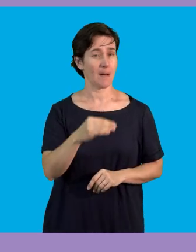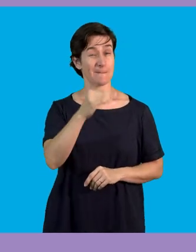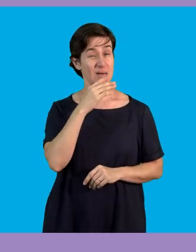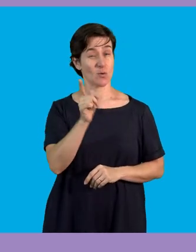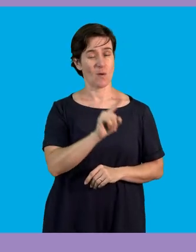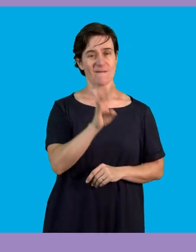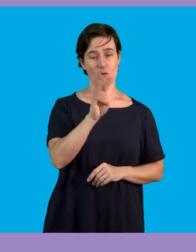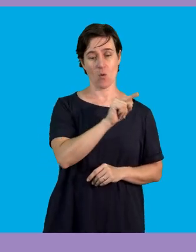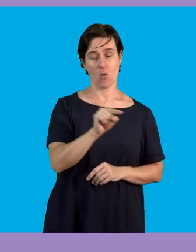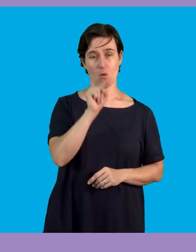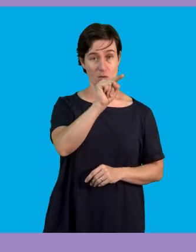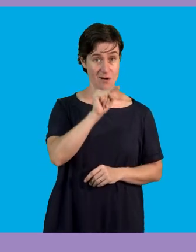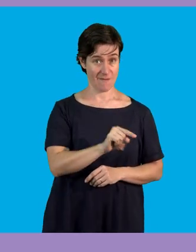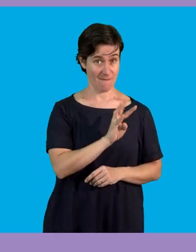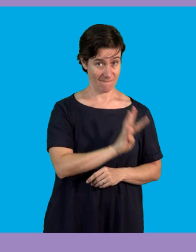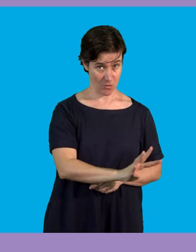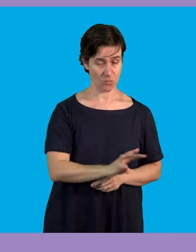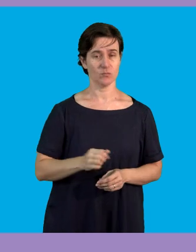to divide by